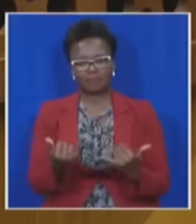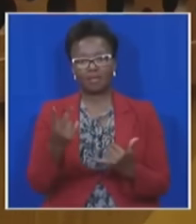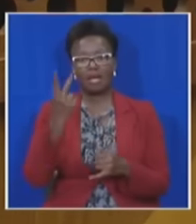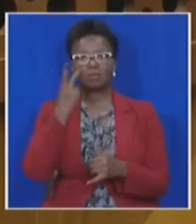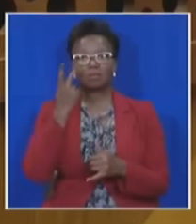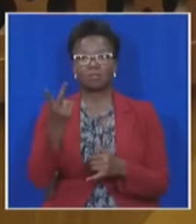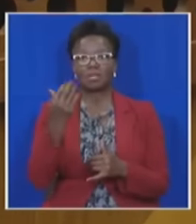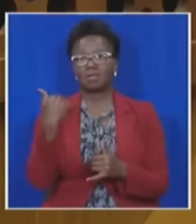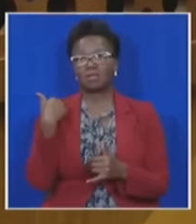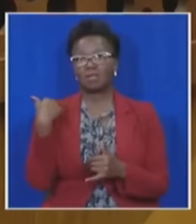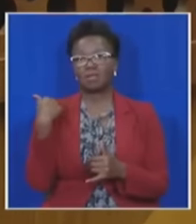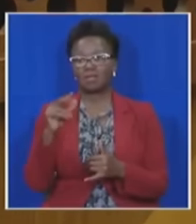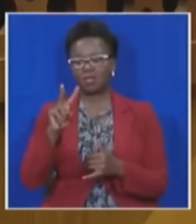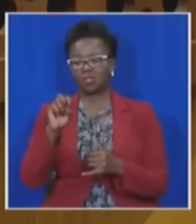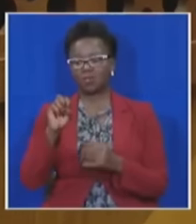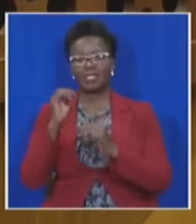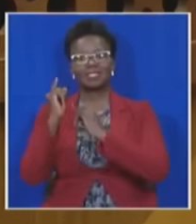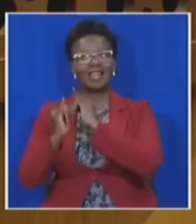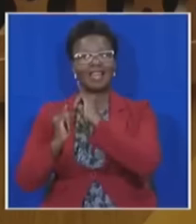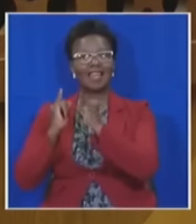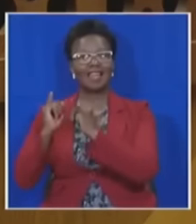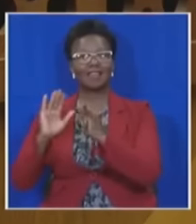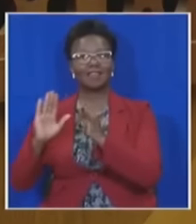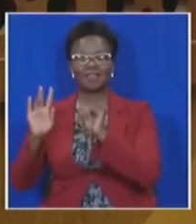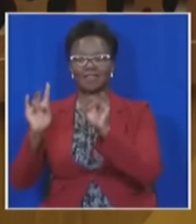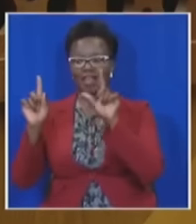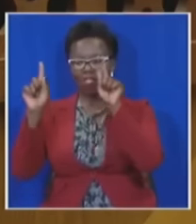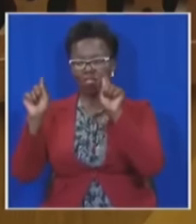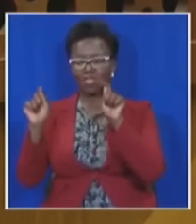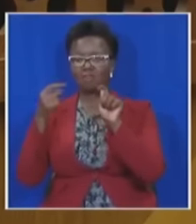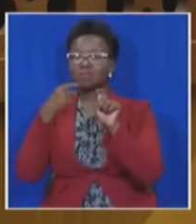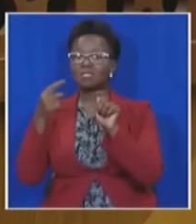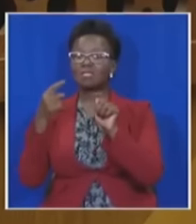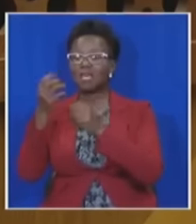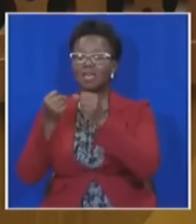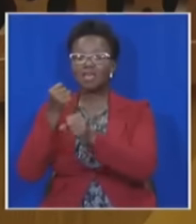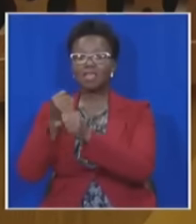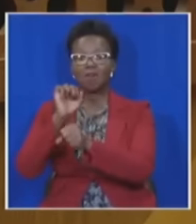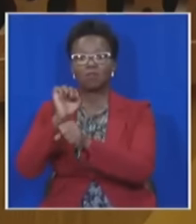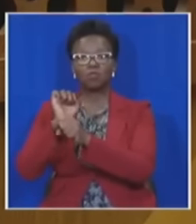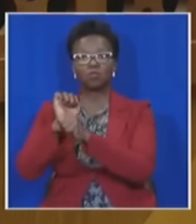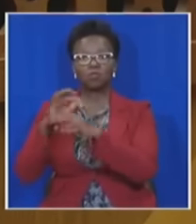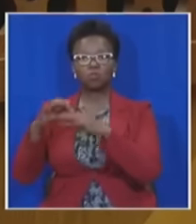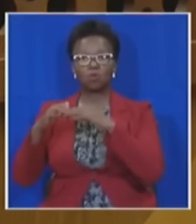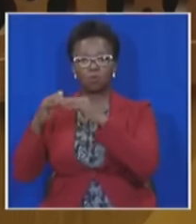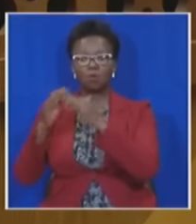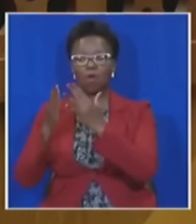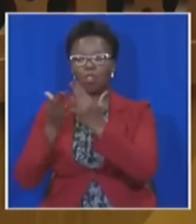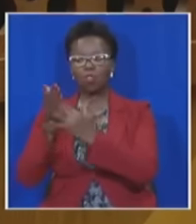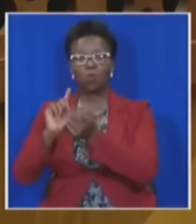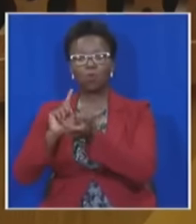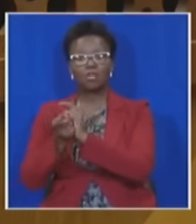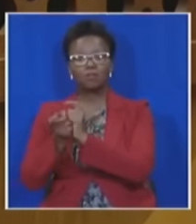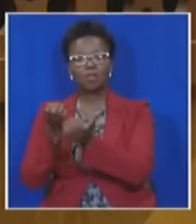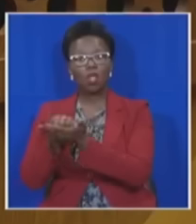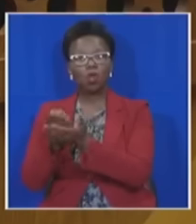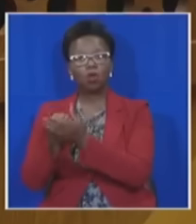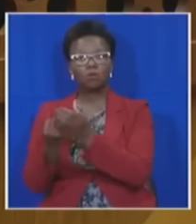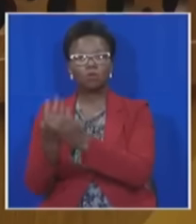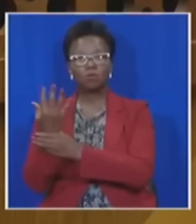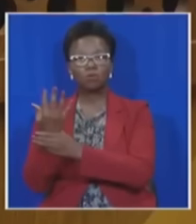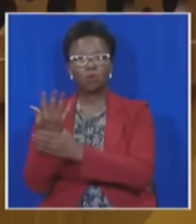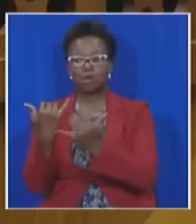If we look at 2011, the theme was the year of job creation through transformation and economic growth.